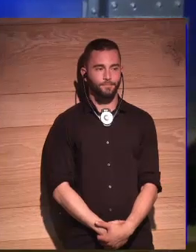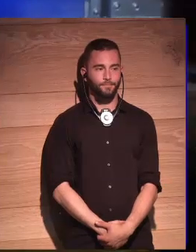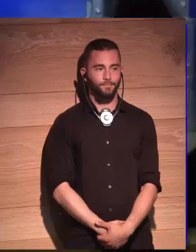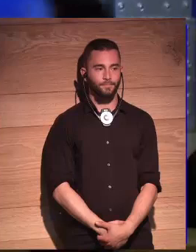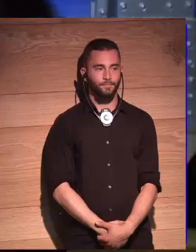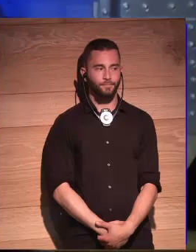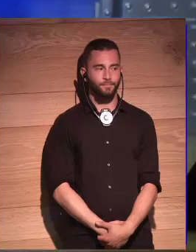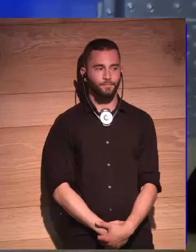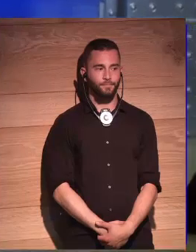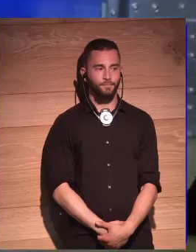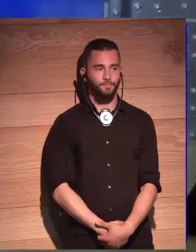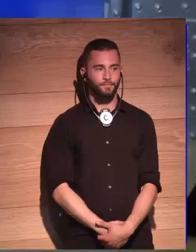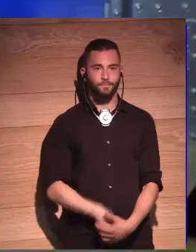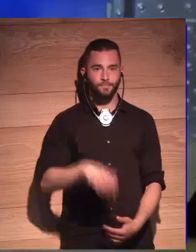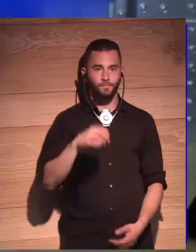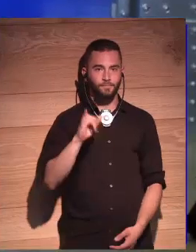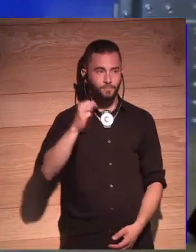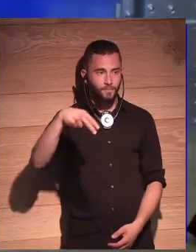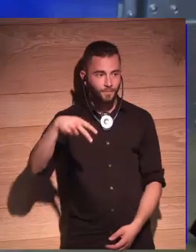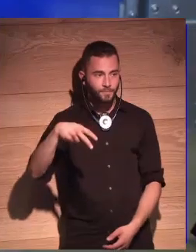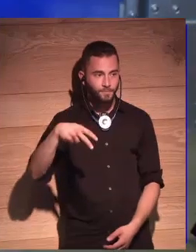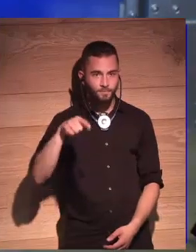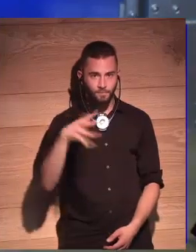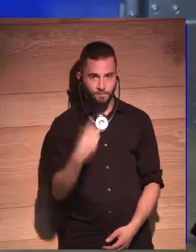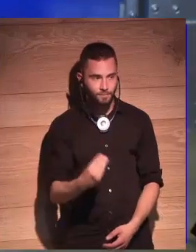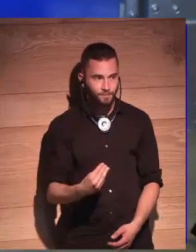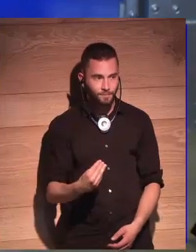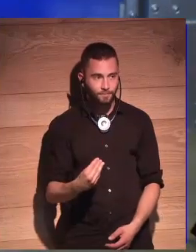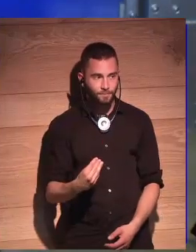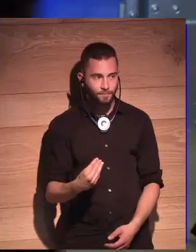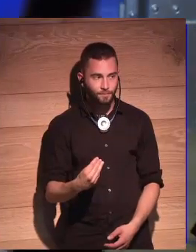Ian, can you...